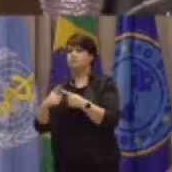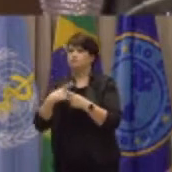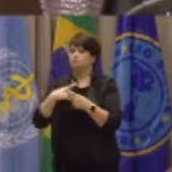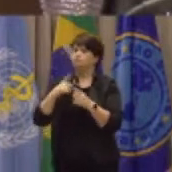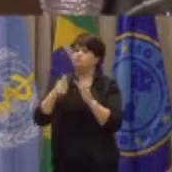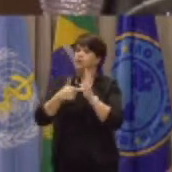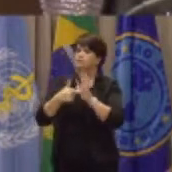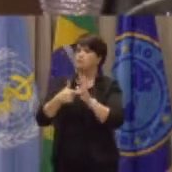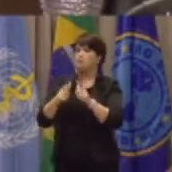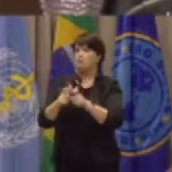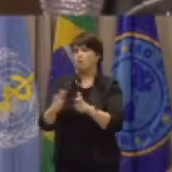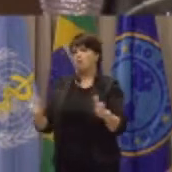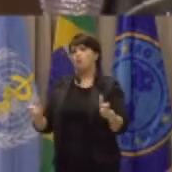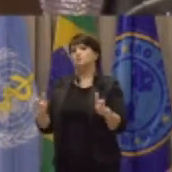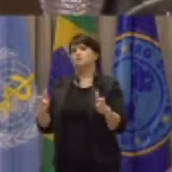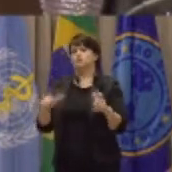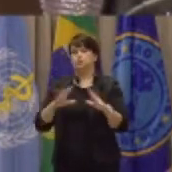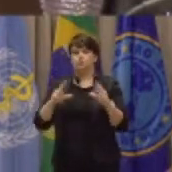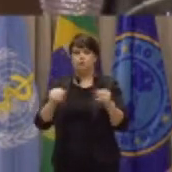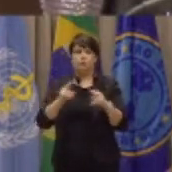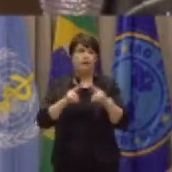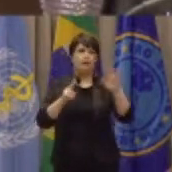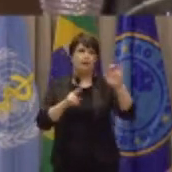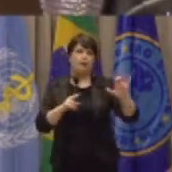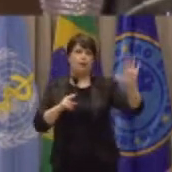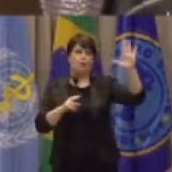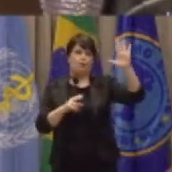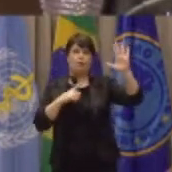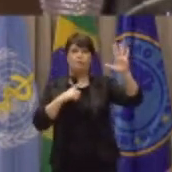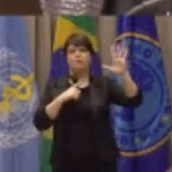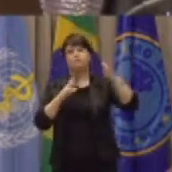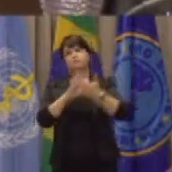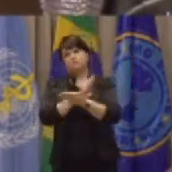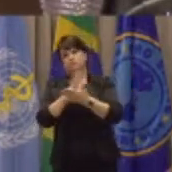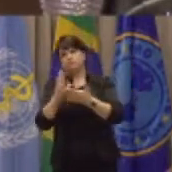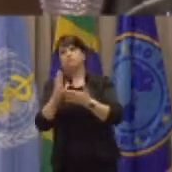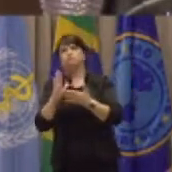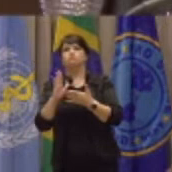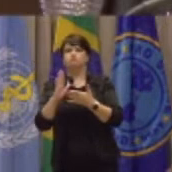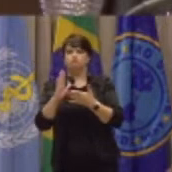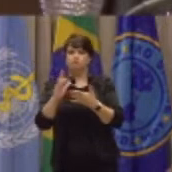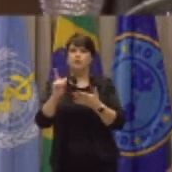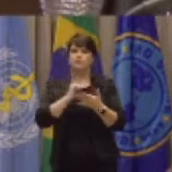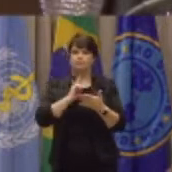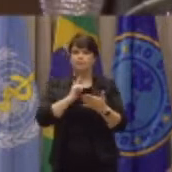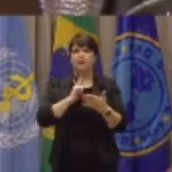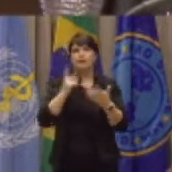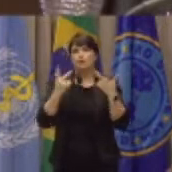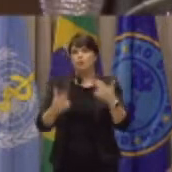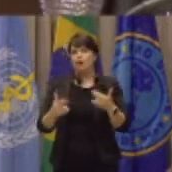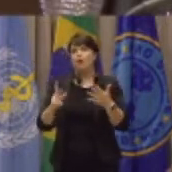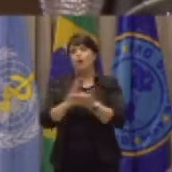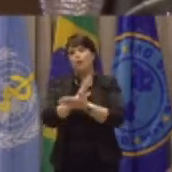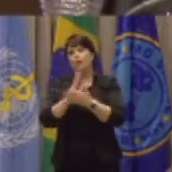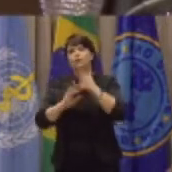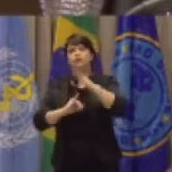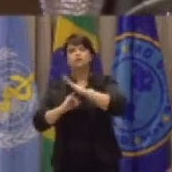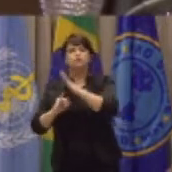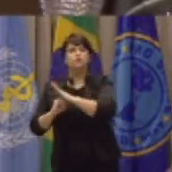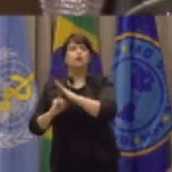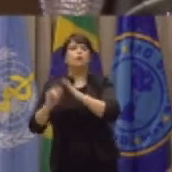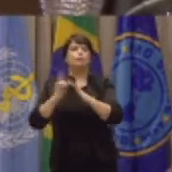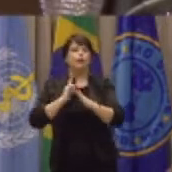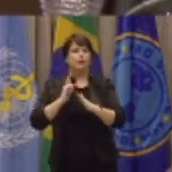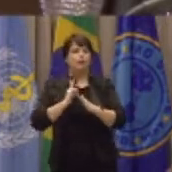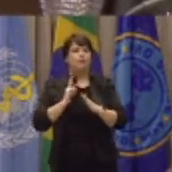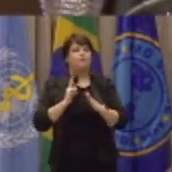South Africa that have collected a good part of this data.